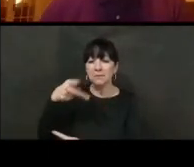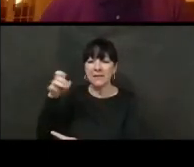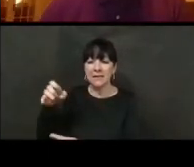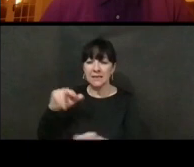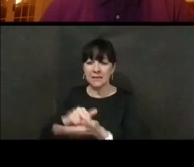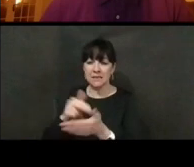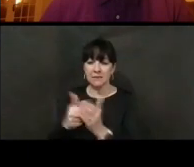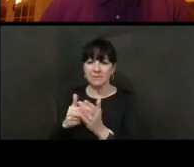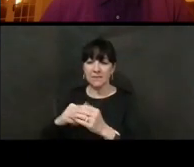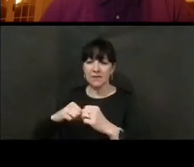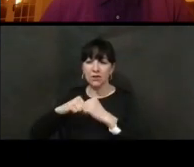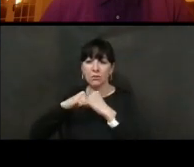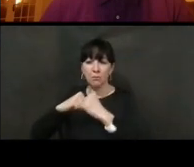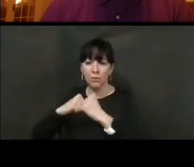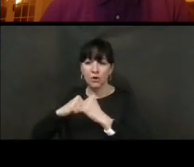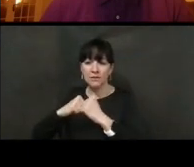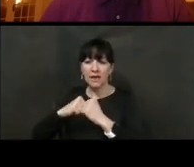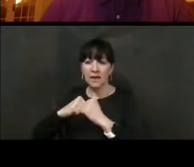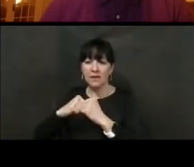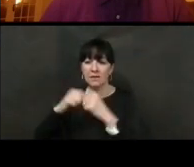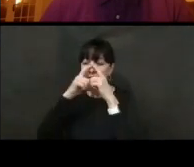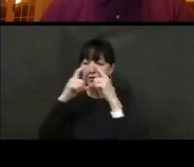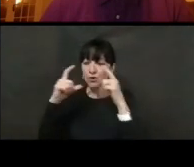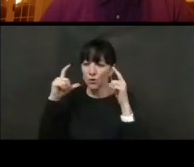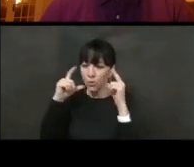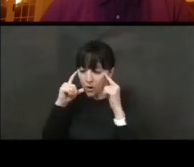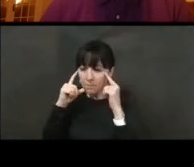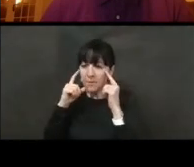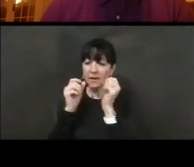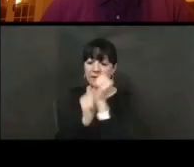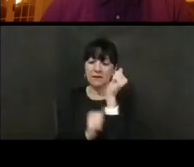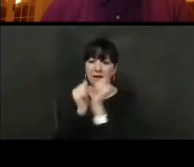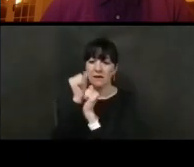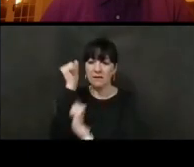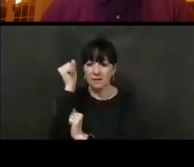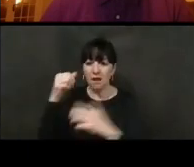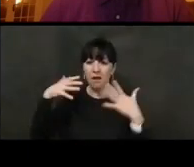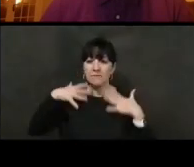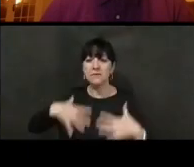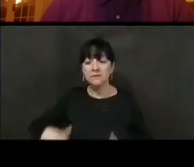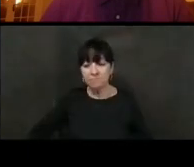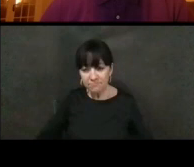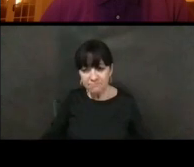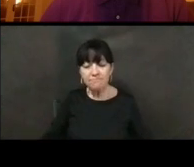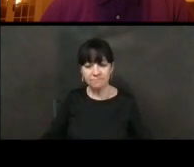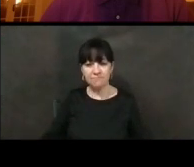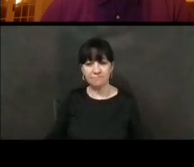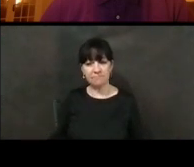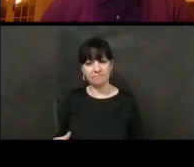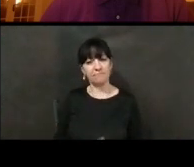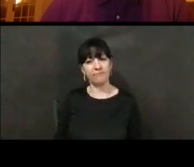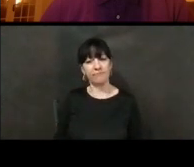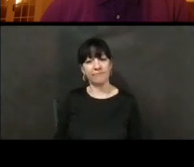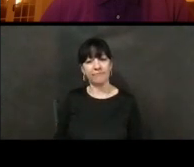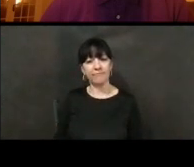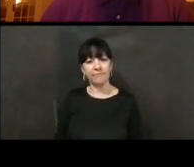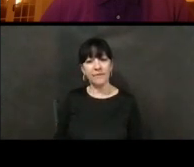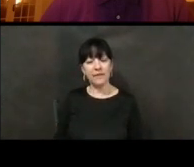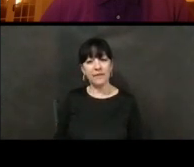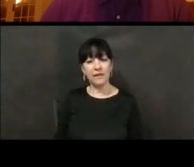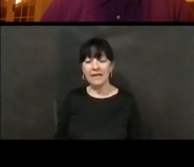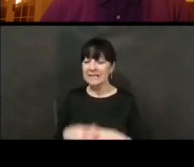Yeah, so I mean, we still are not with, adequate PPE, and